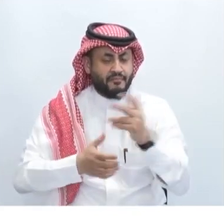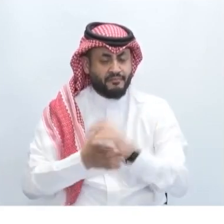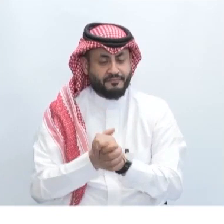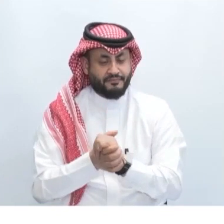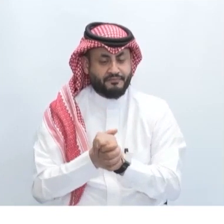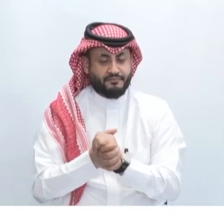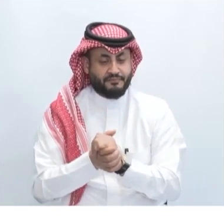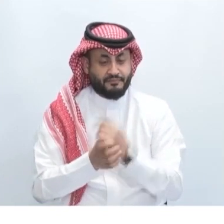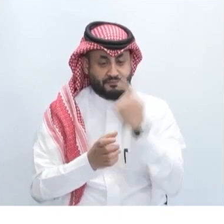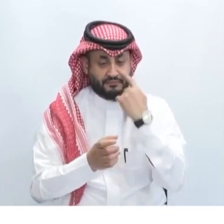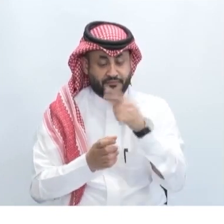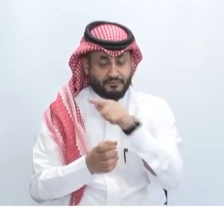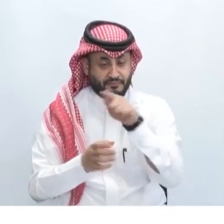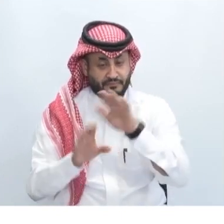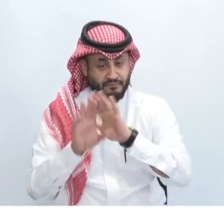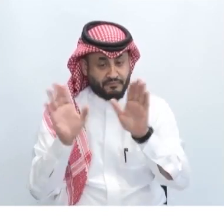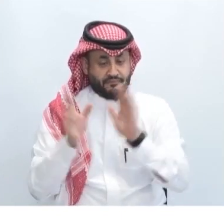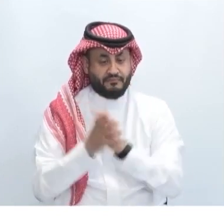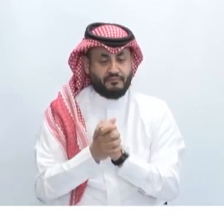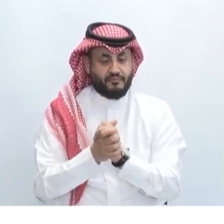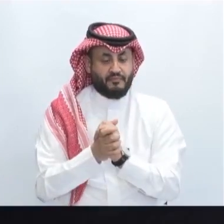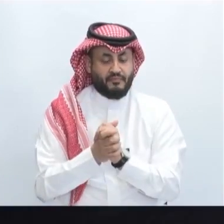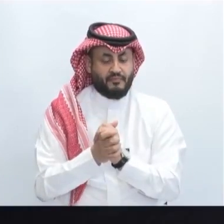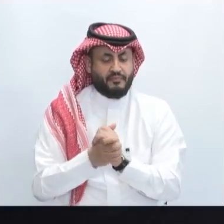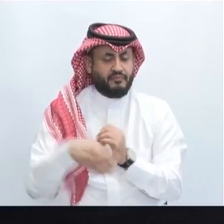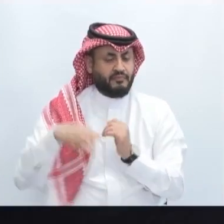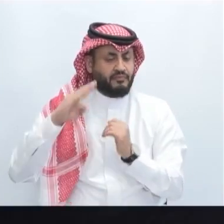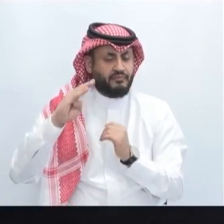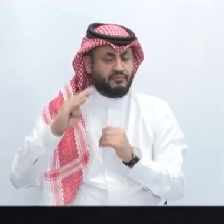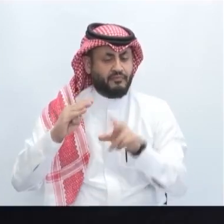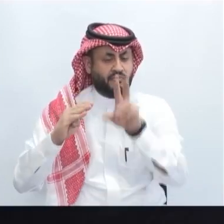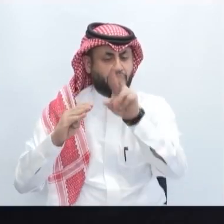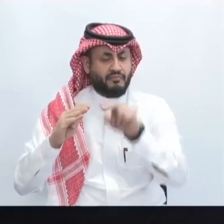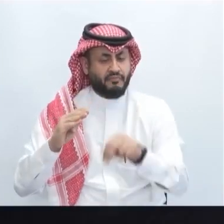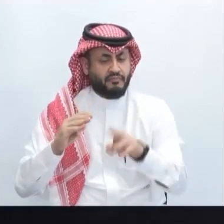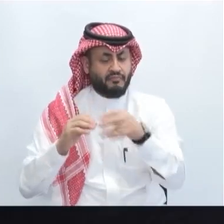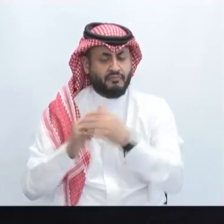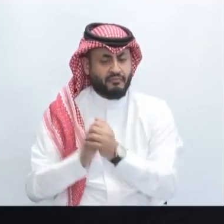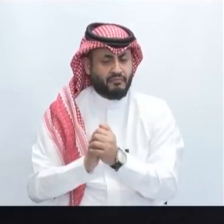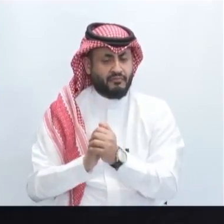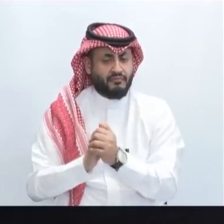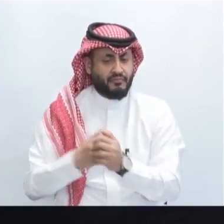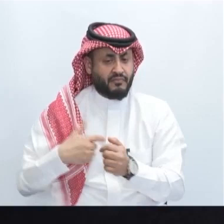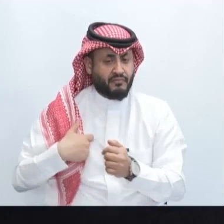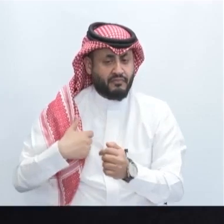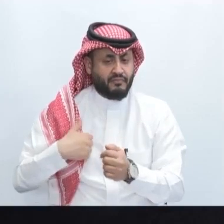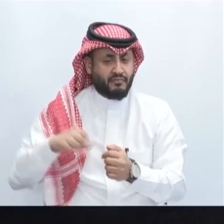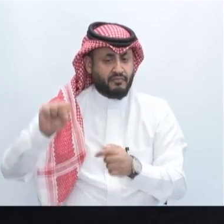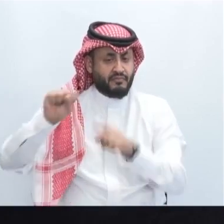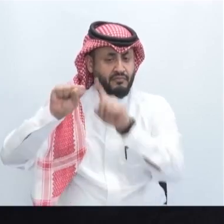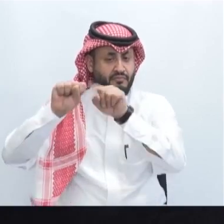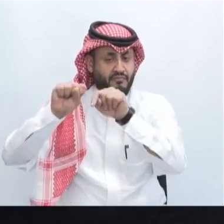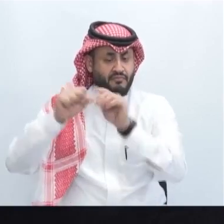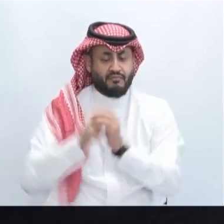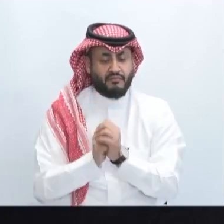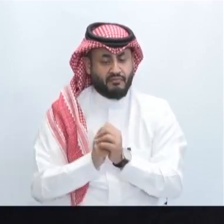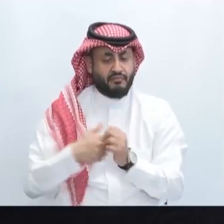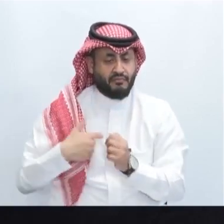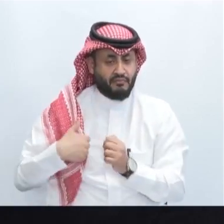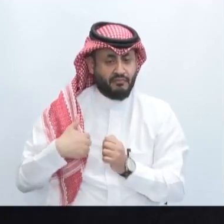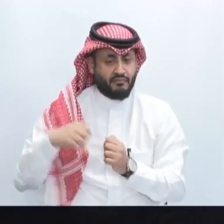we underline sweater. And the answer will be, it's Faisal's.